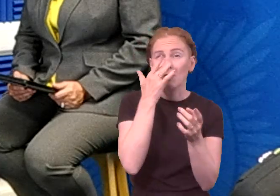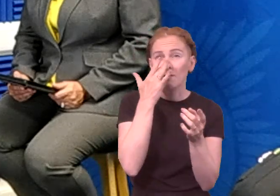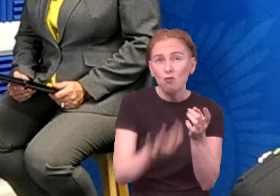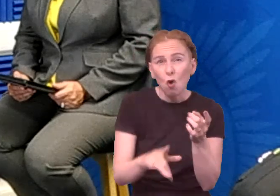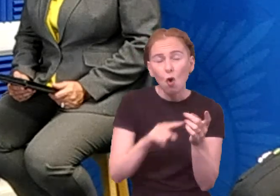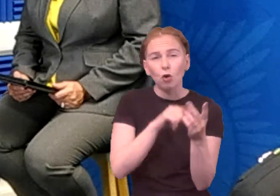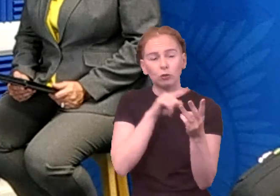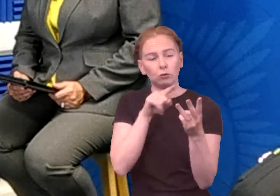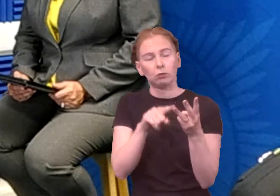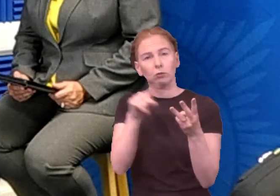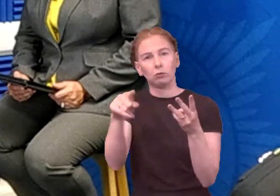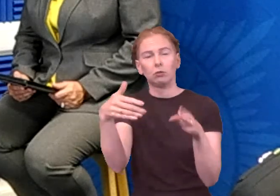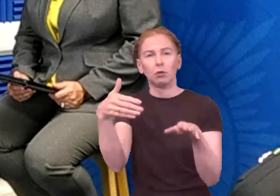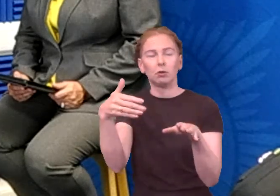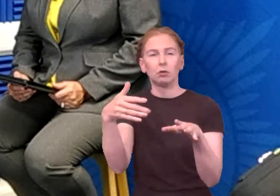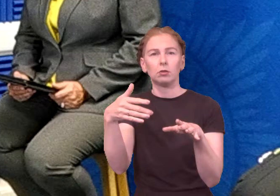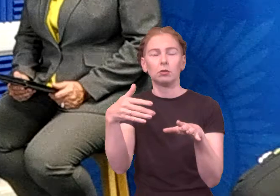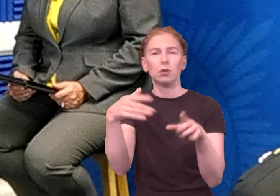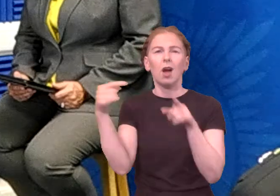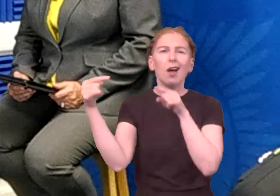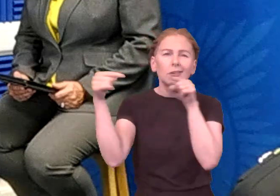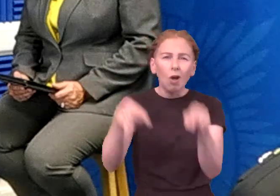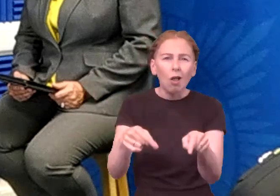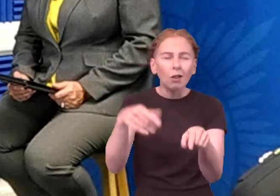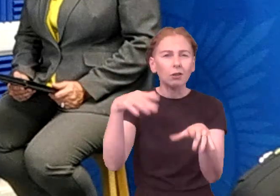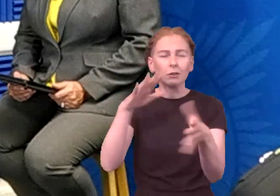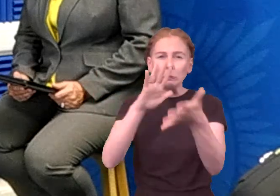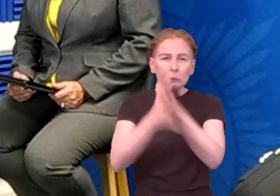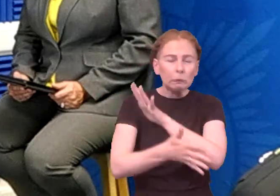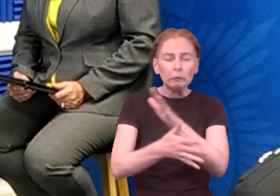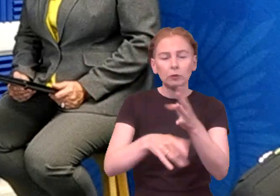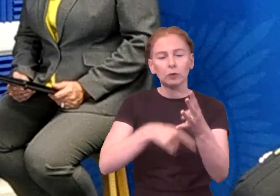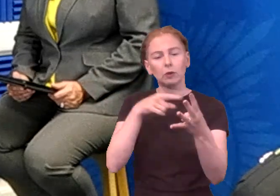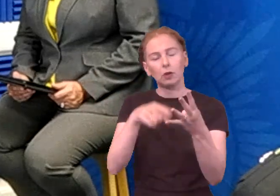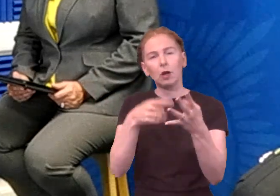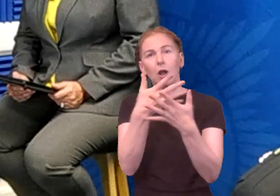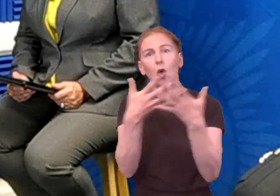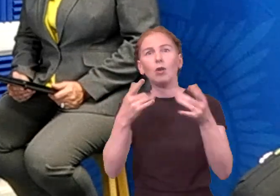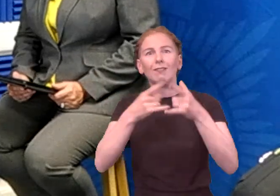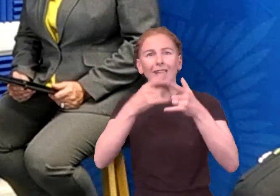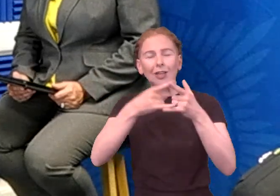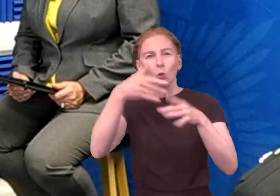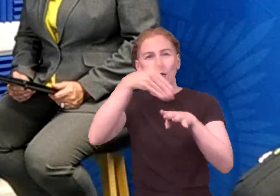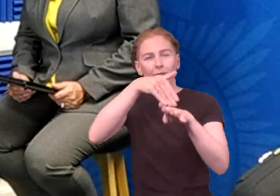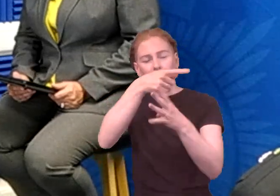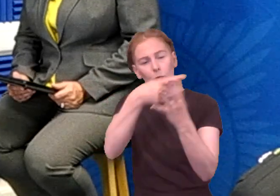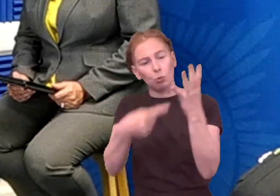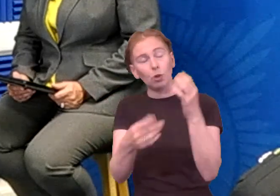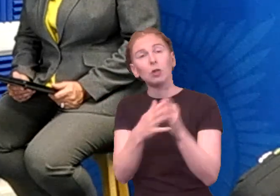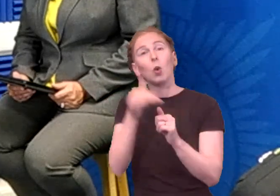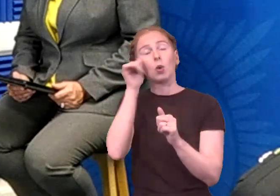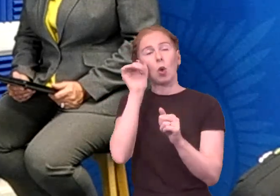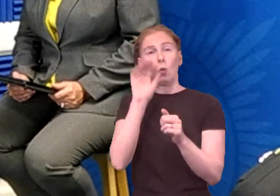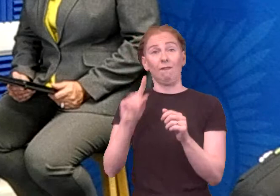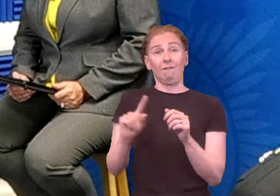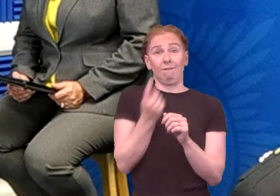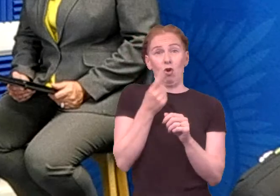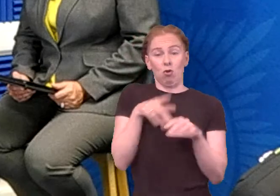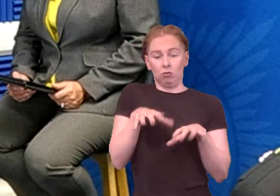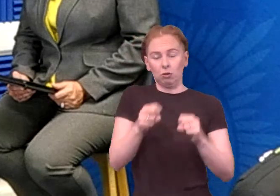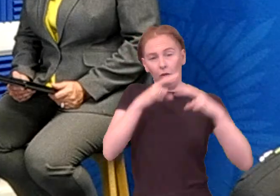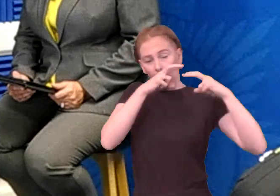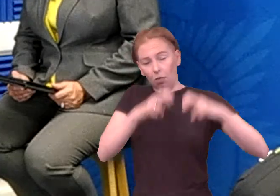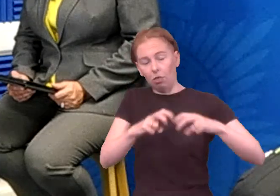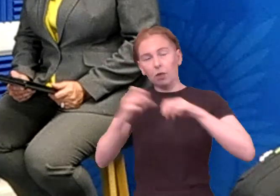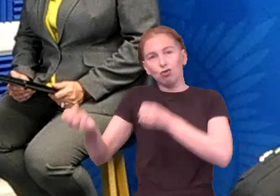So although the principle, you're looking at trafficking, you do consider several other criminal offences